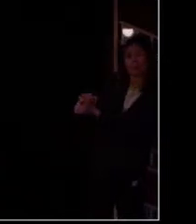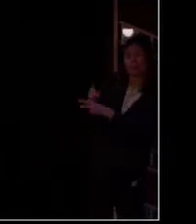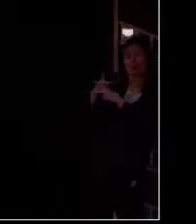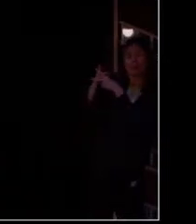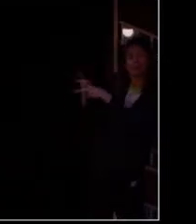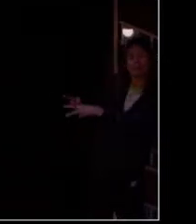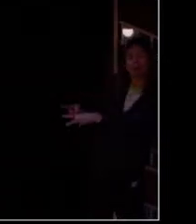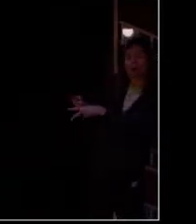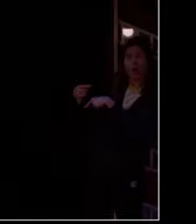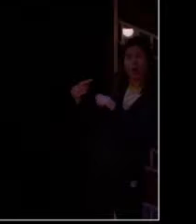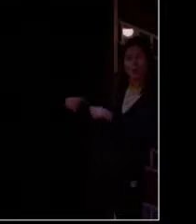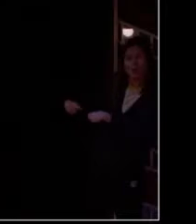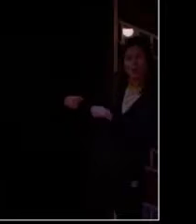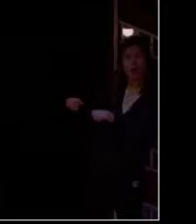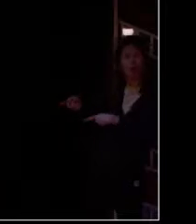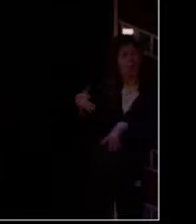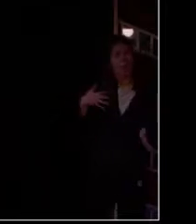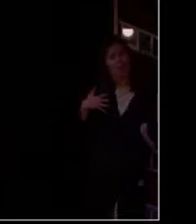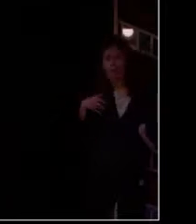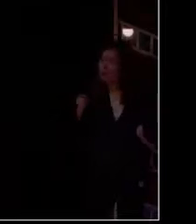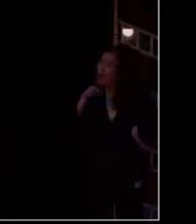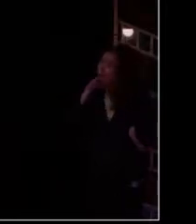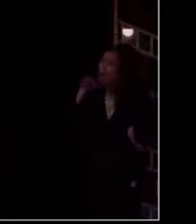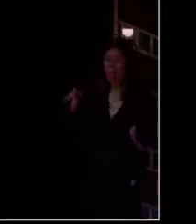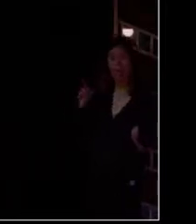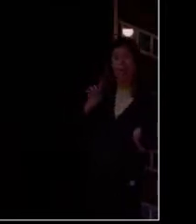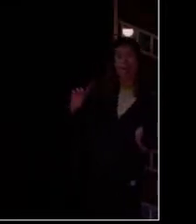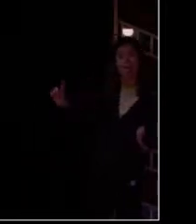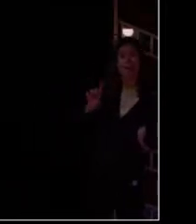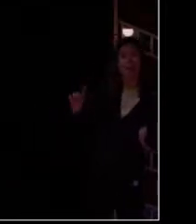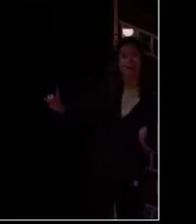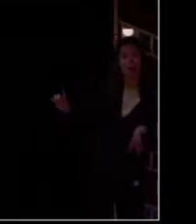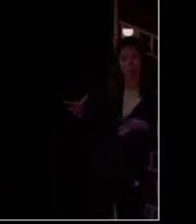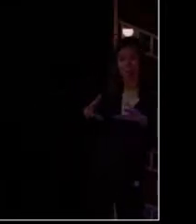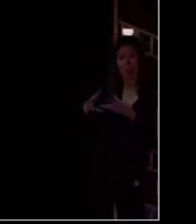Amelia? She's with her, yes?